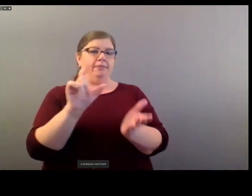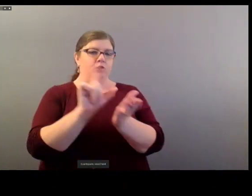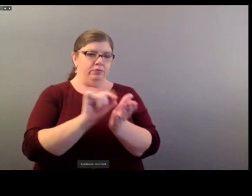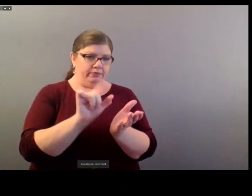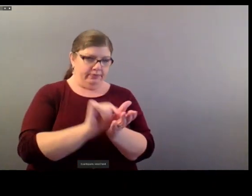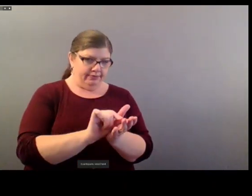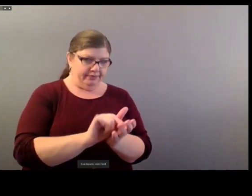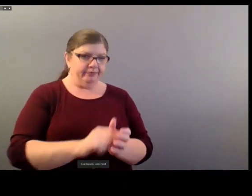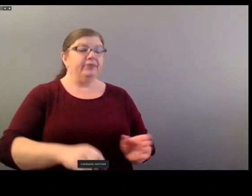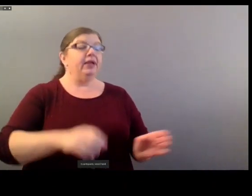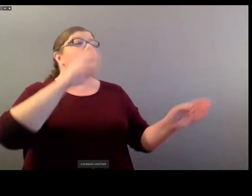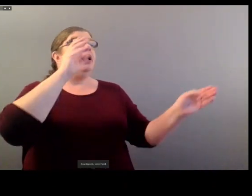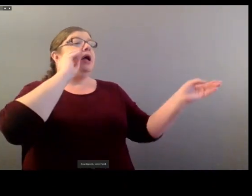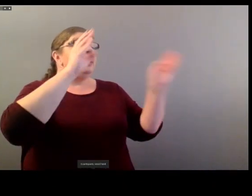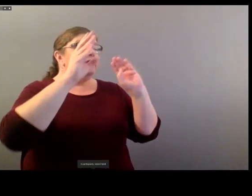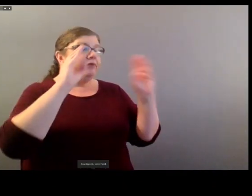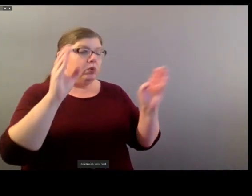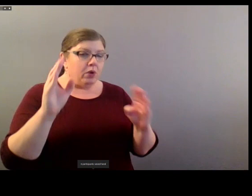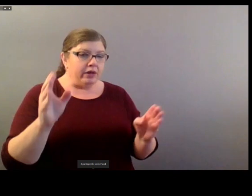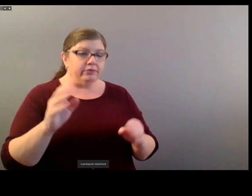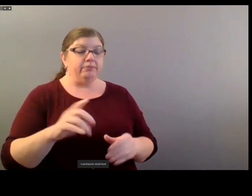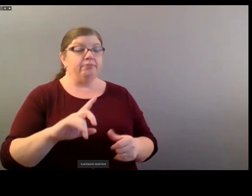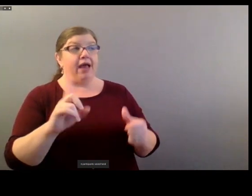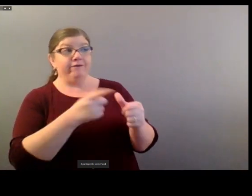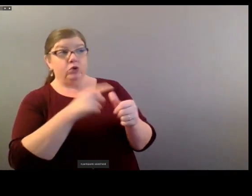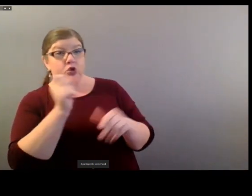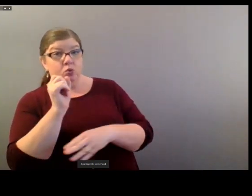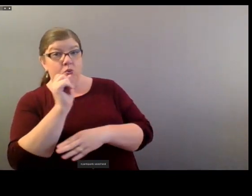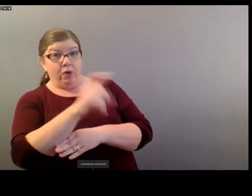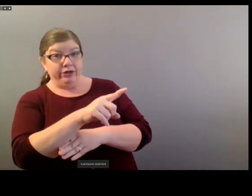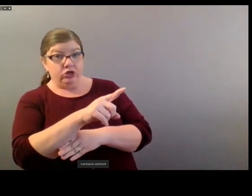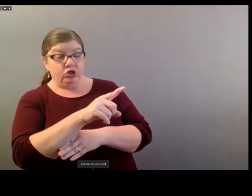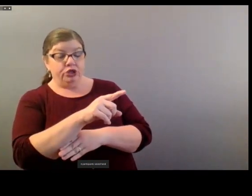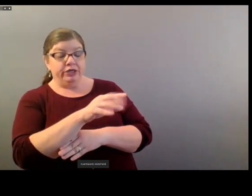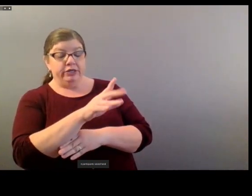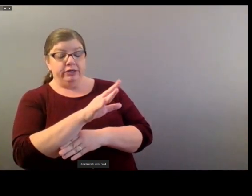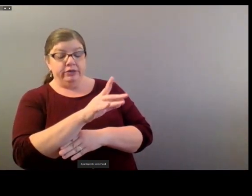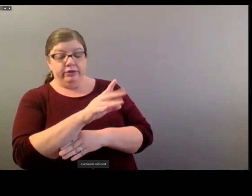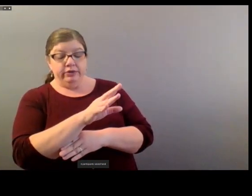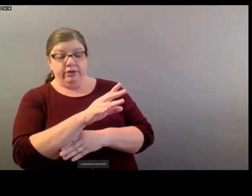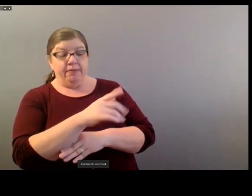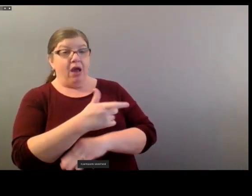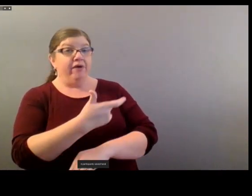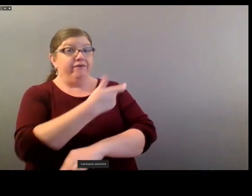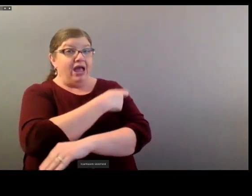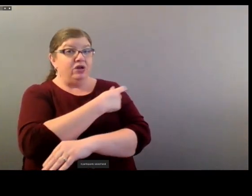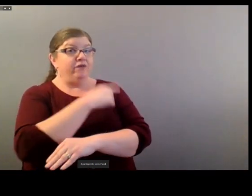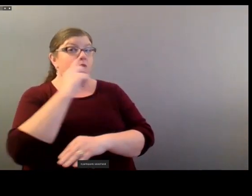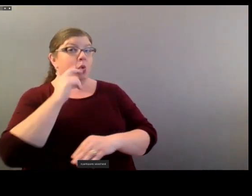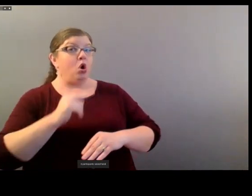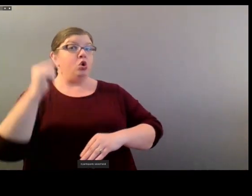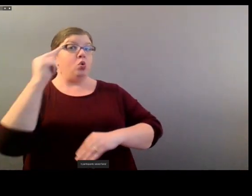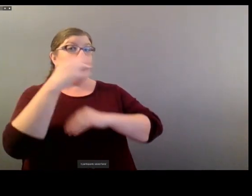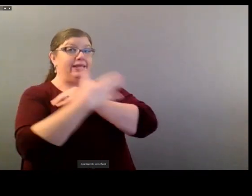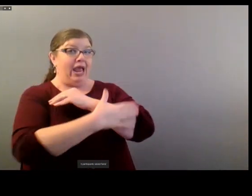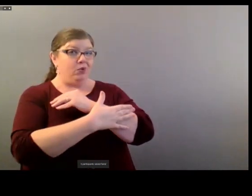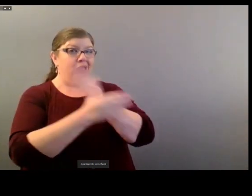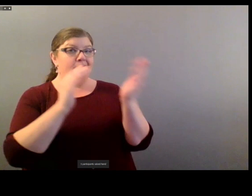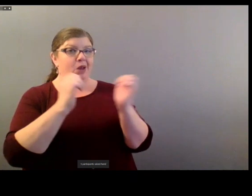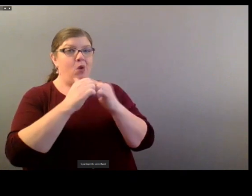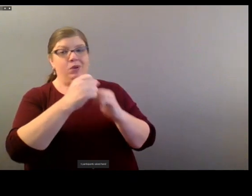Hi, everyone. My first question is about vaccinations for North County residents versus South